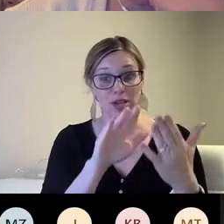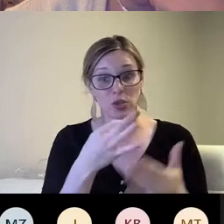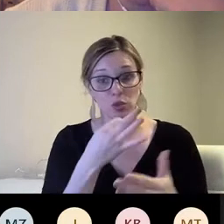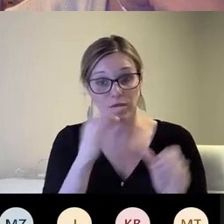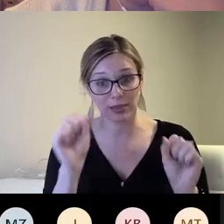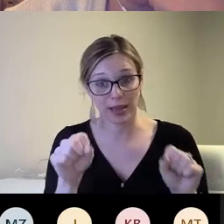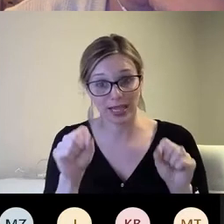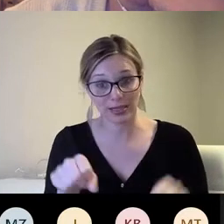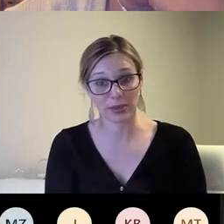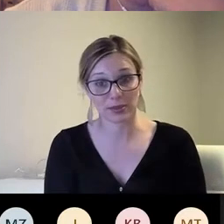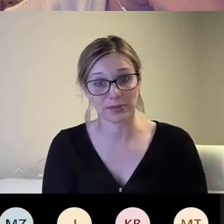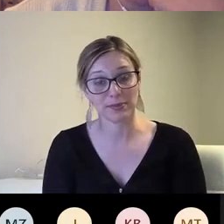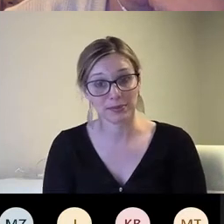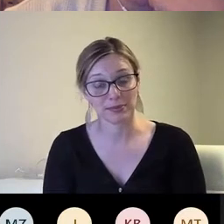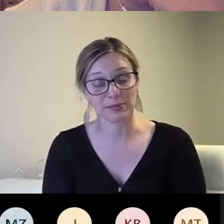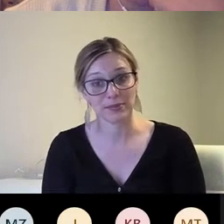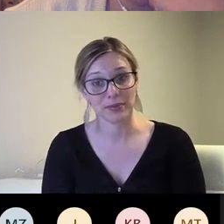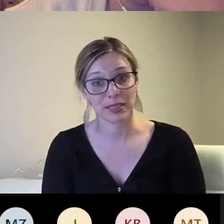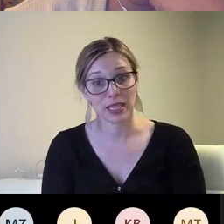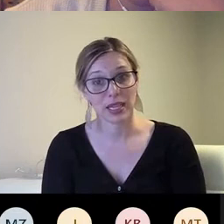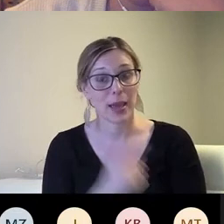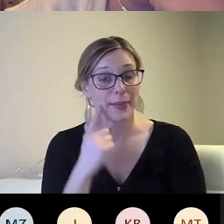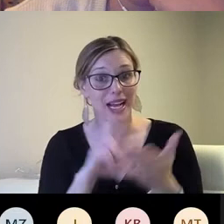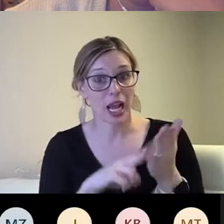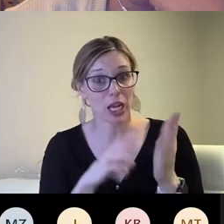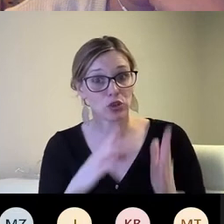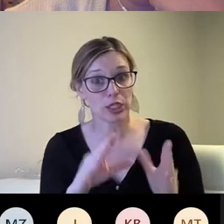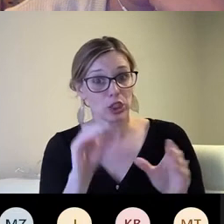develop anything that would be, a contractor installed.